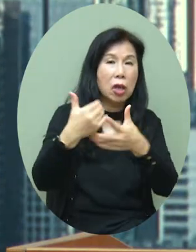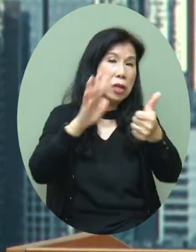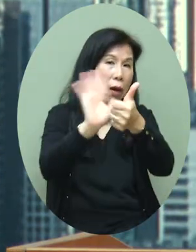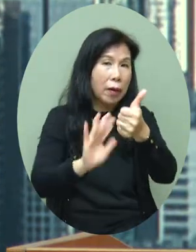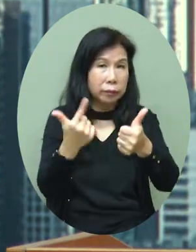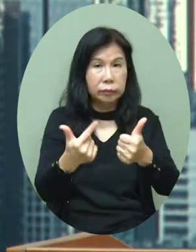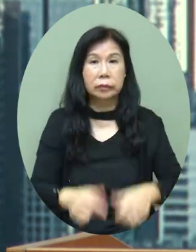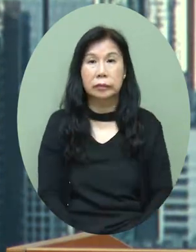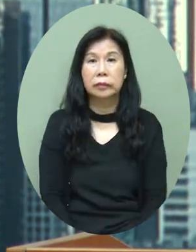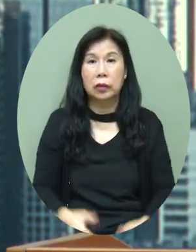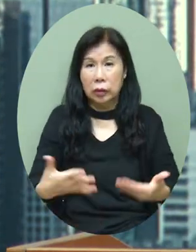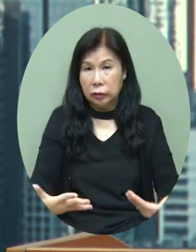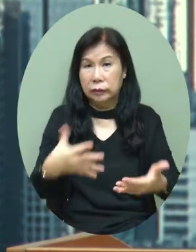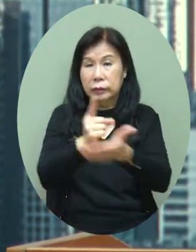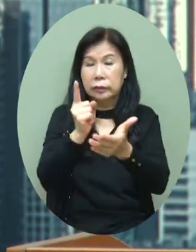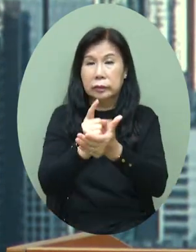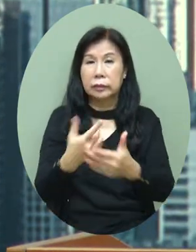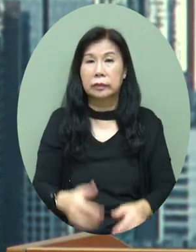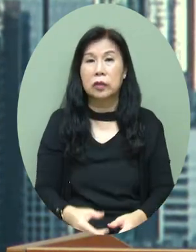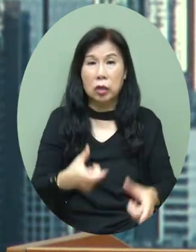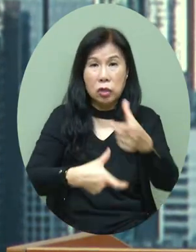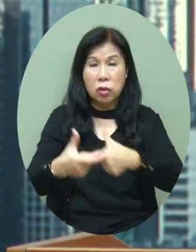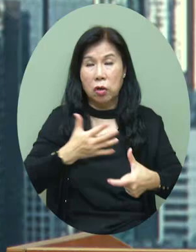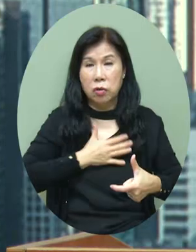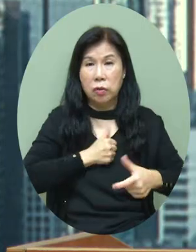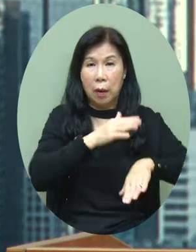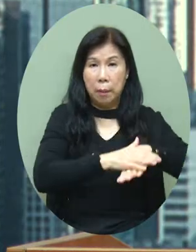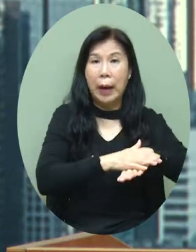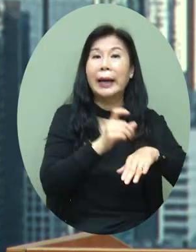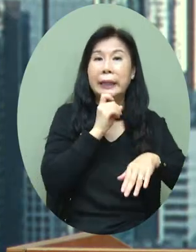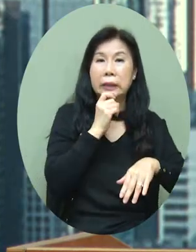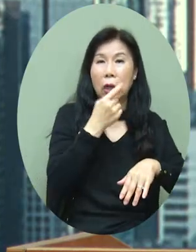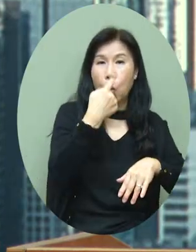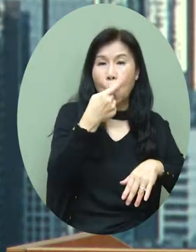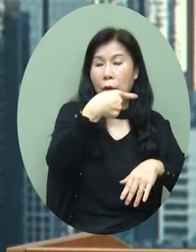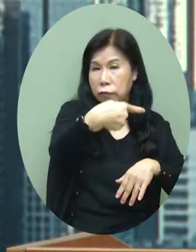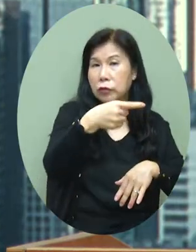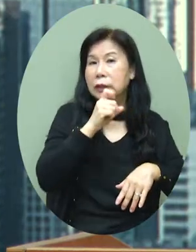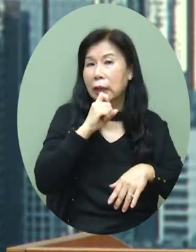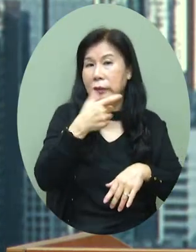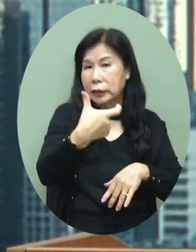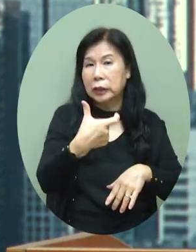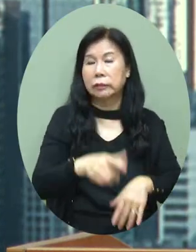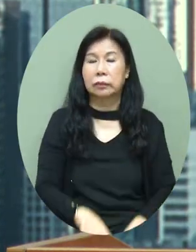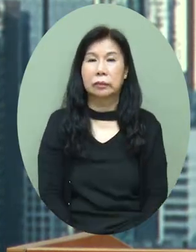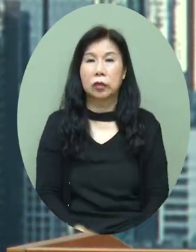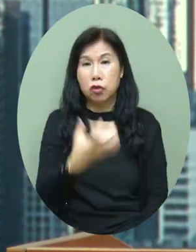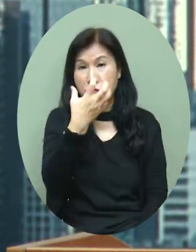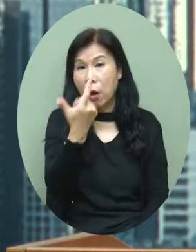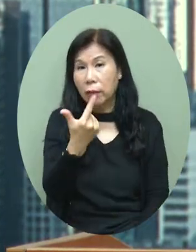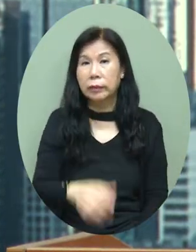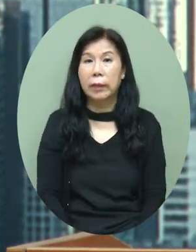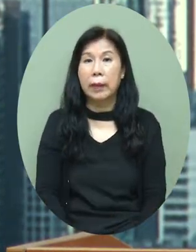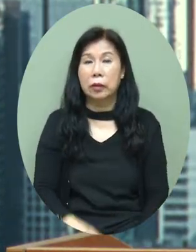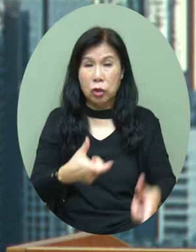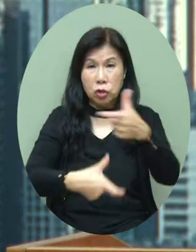a deficit budget. There will be a deficit as forecast by the Financial Secretary of more